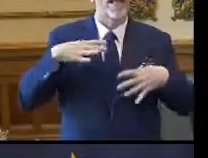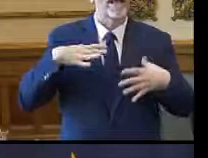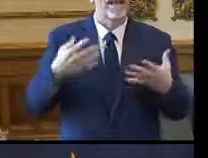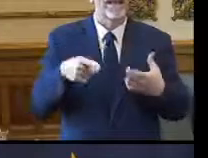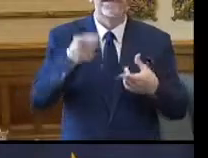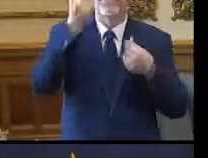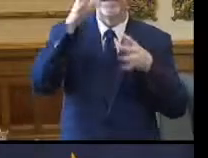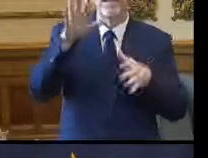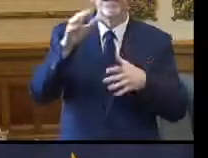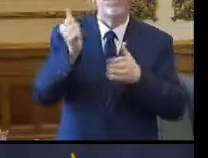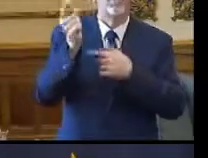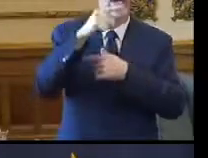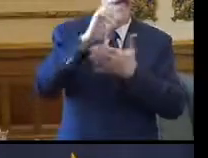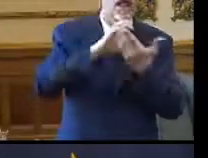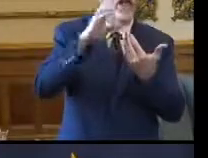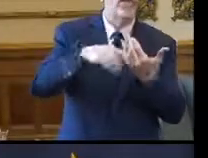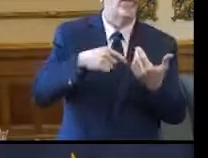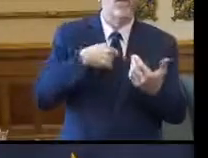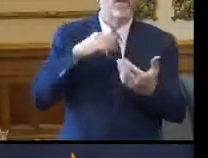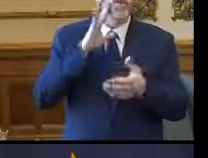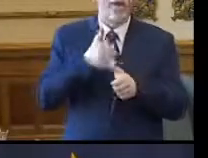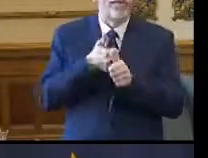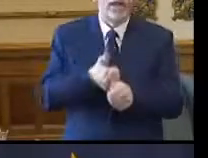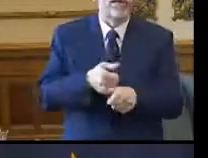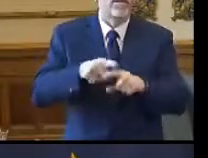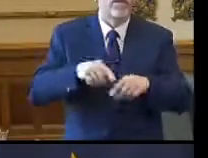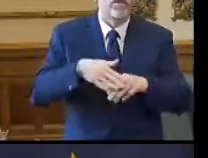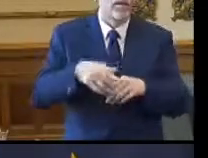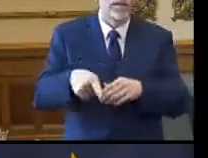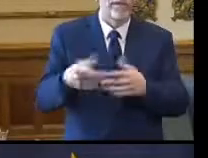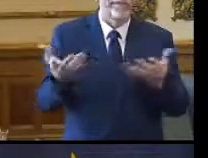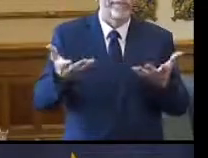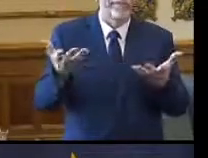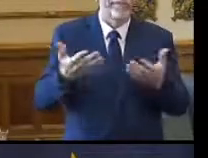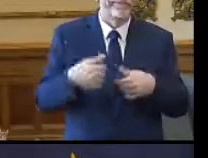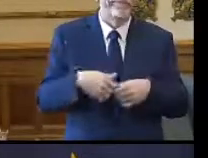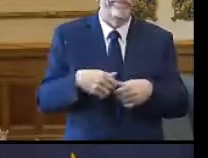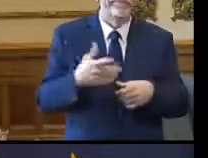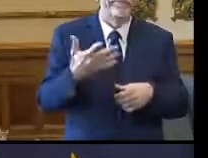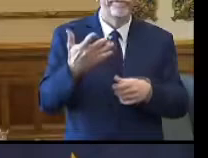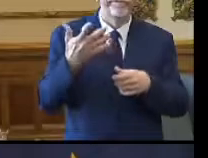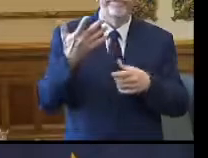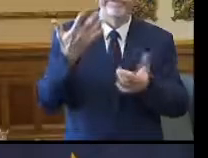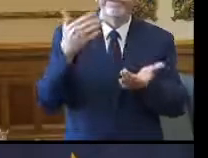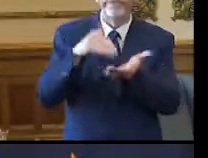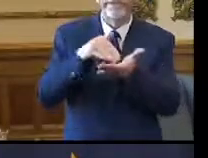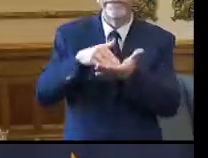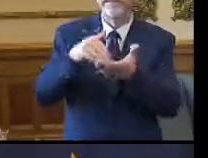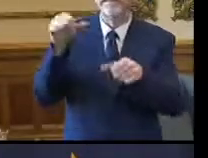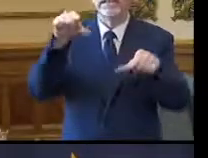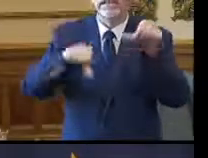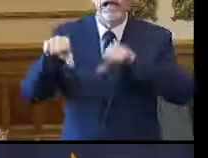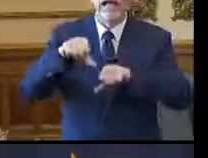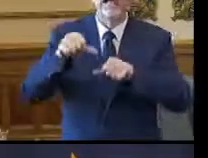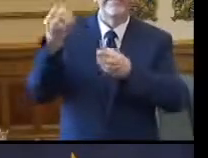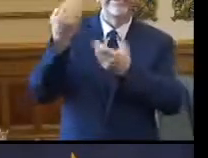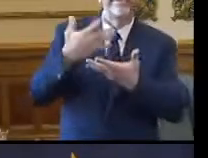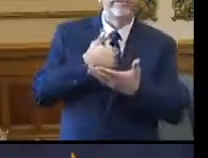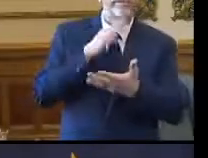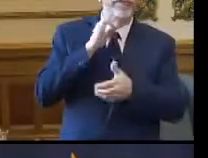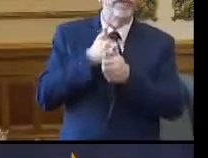not care about what day on the calendar. We'll be driven by the guidance of physicians and scientists, and we'll let